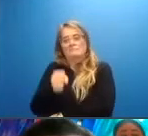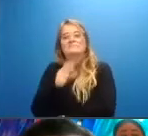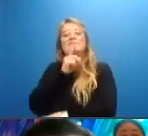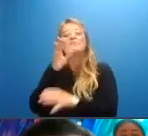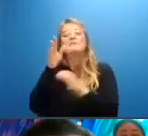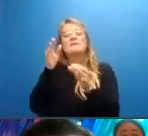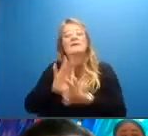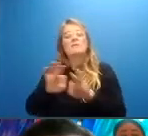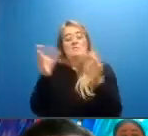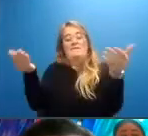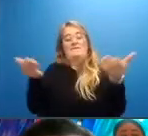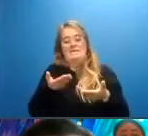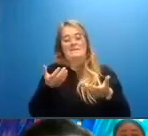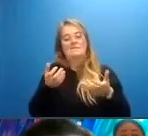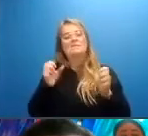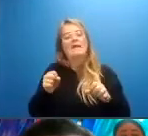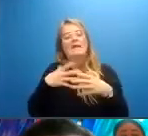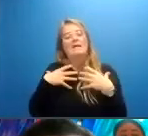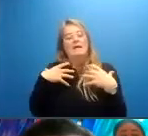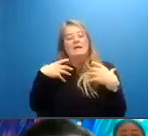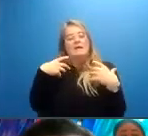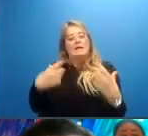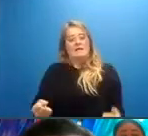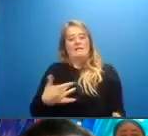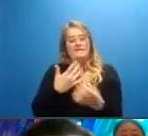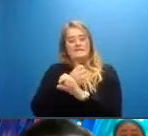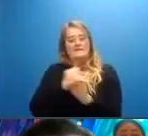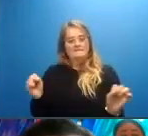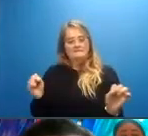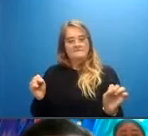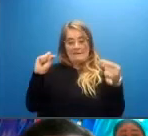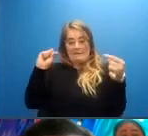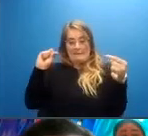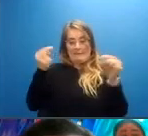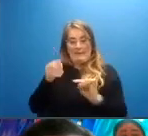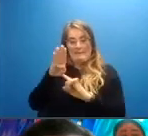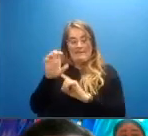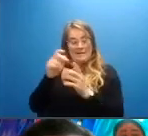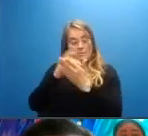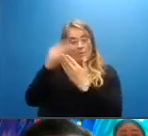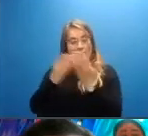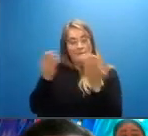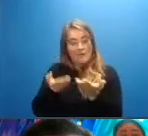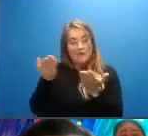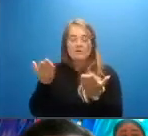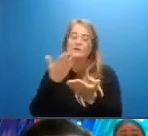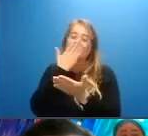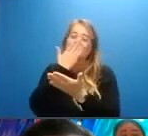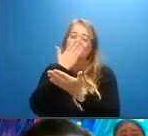for healing. And this Pain BC program is a great place